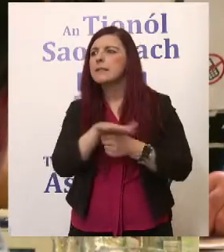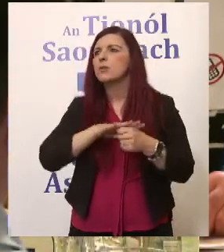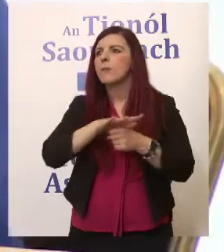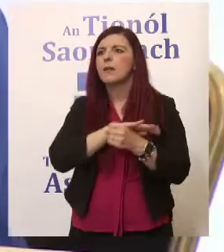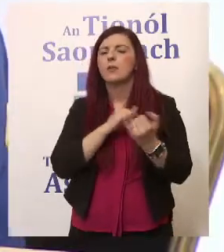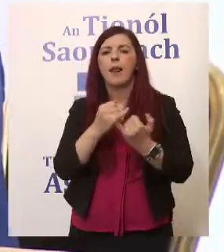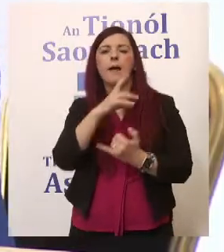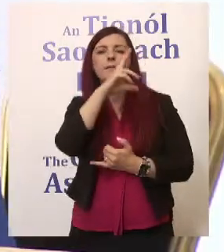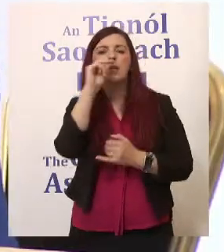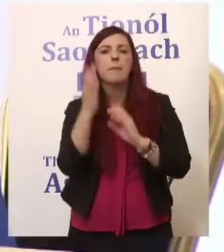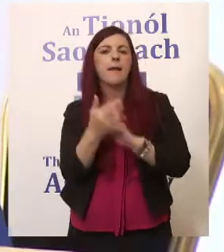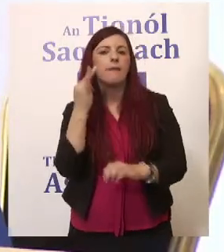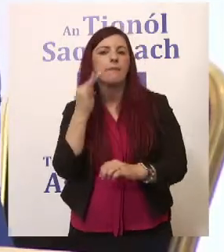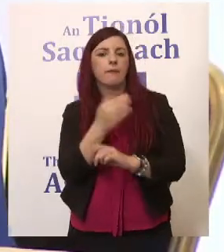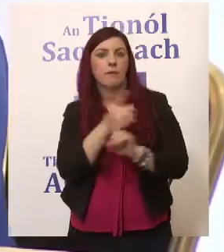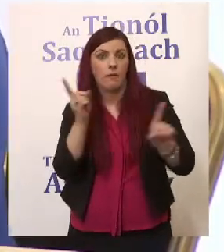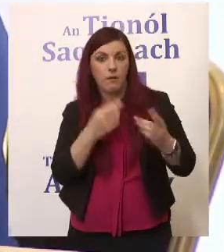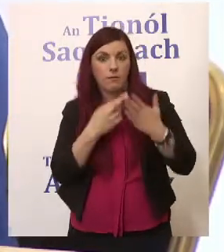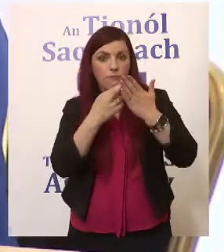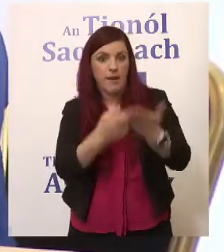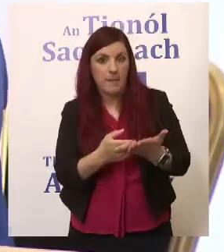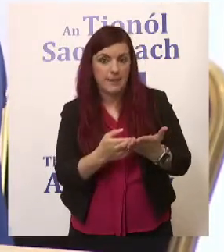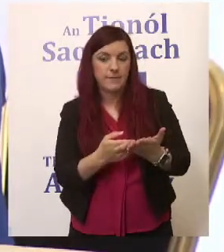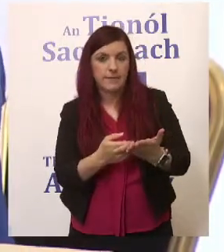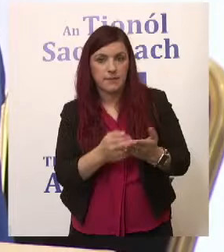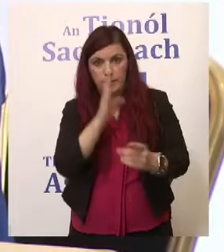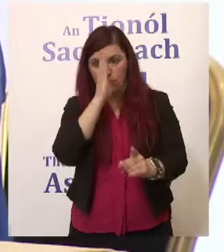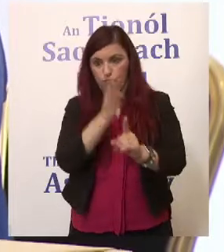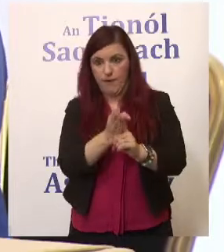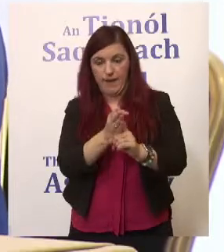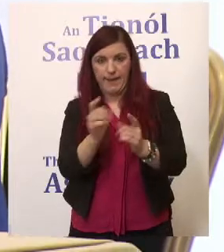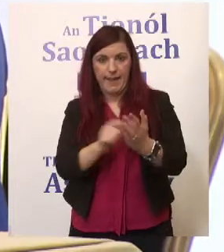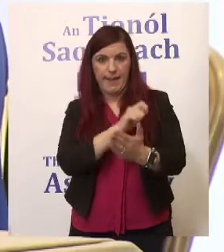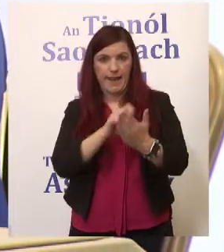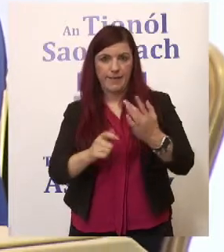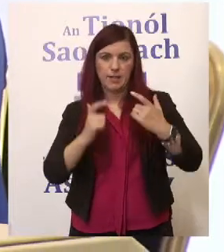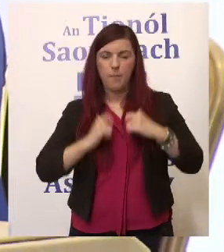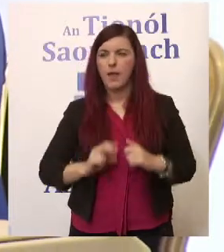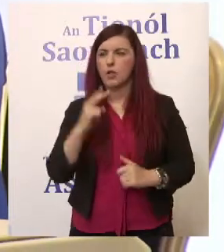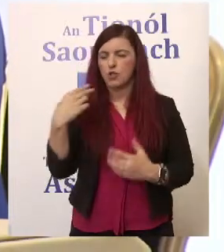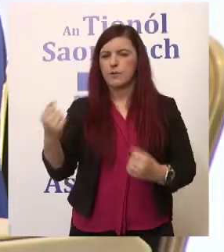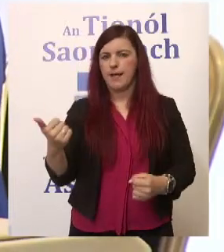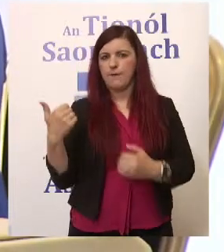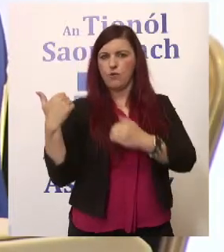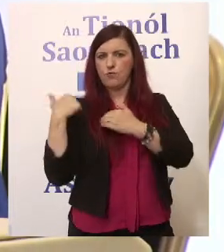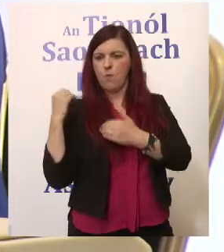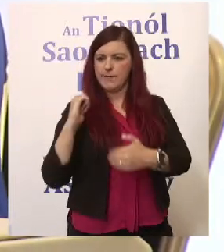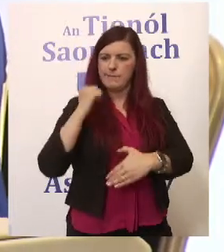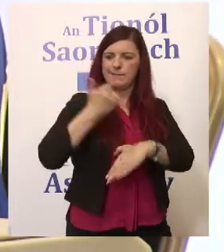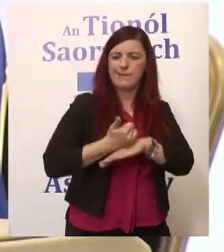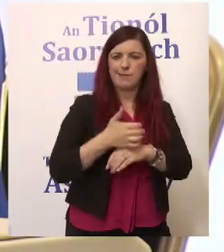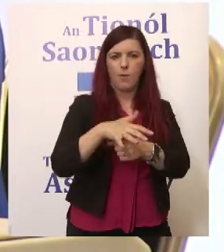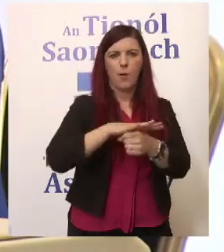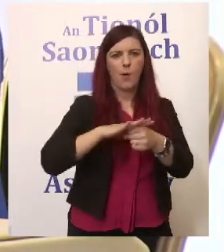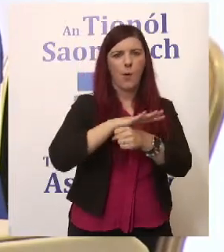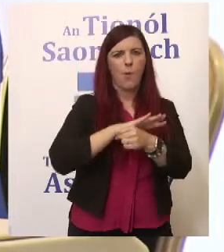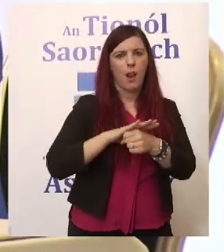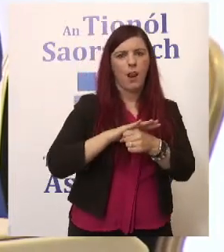for example, if you all recommend that the directly elected mayor should have a role in the setting of the local property